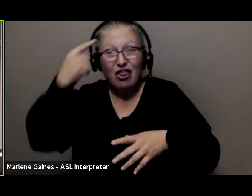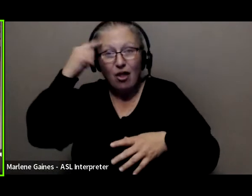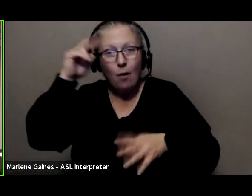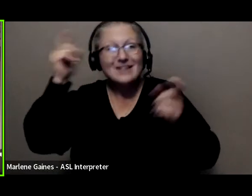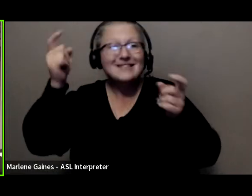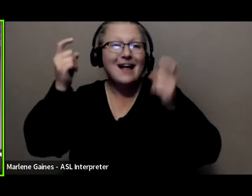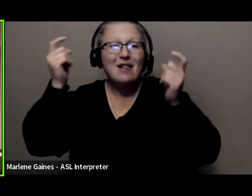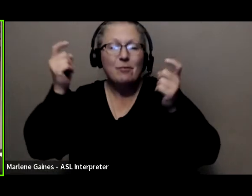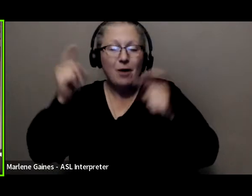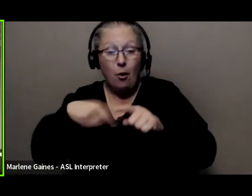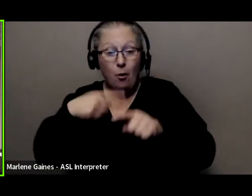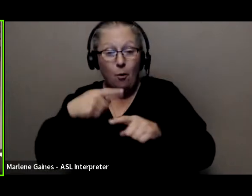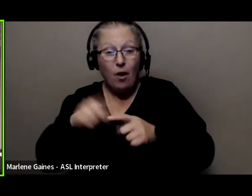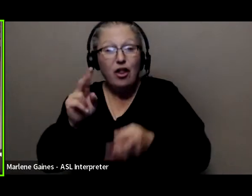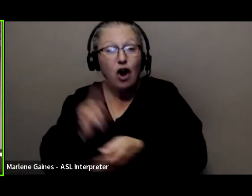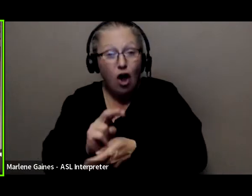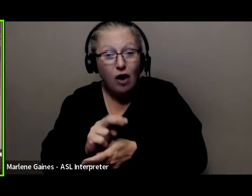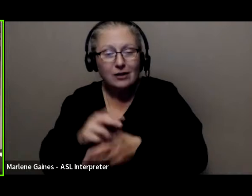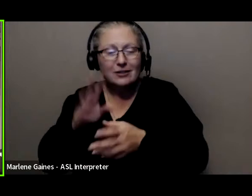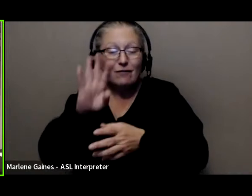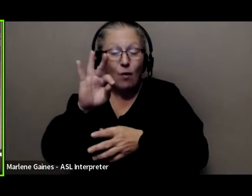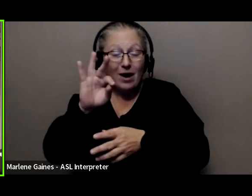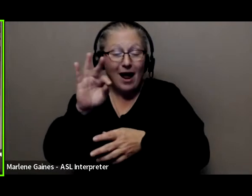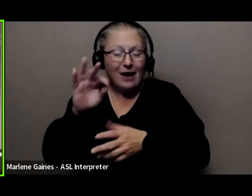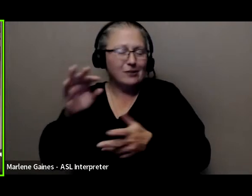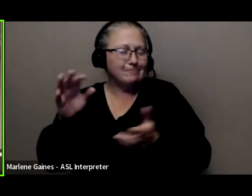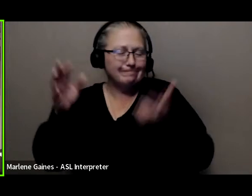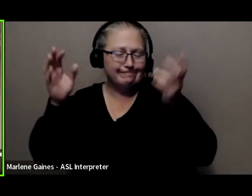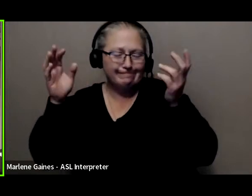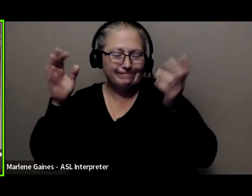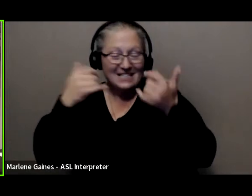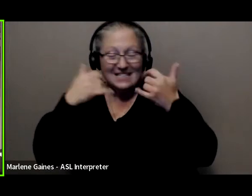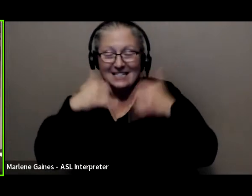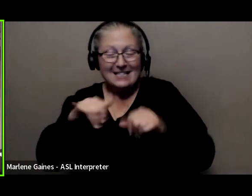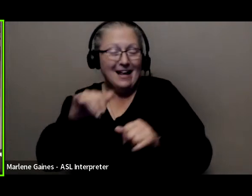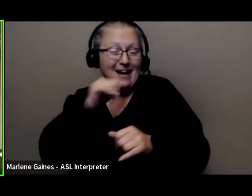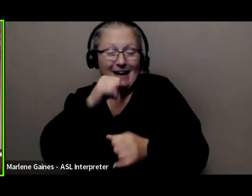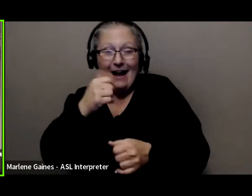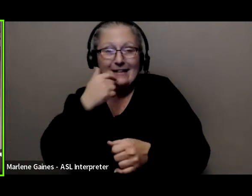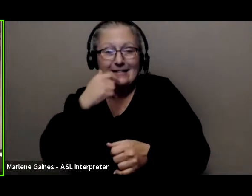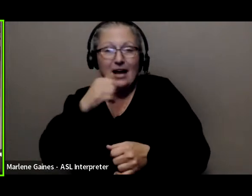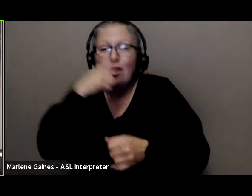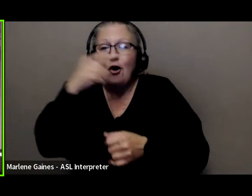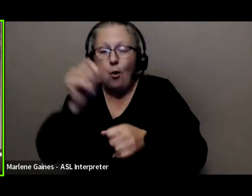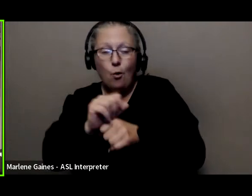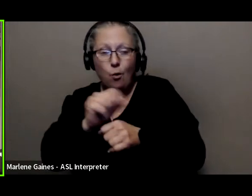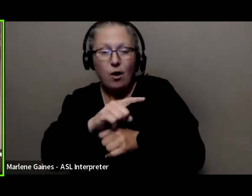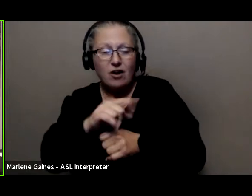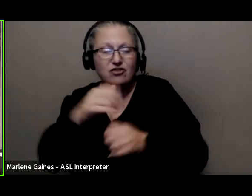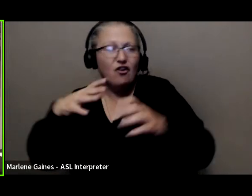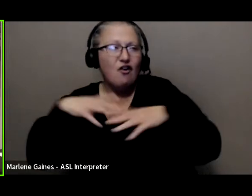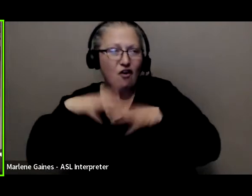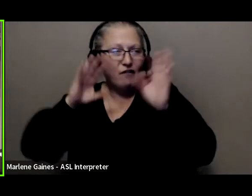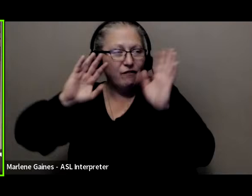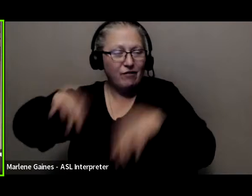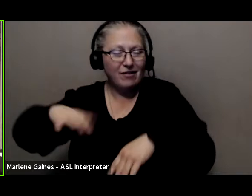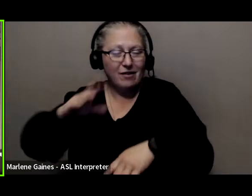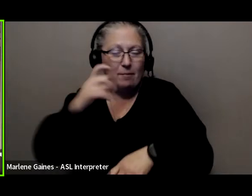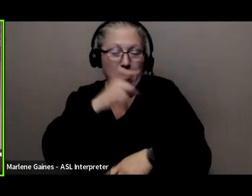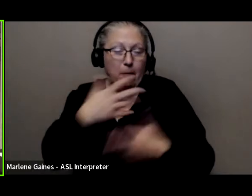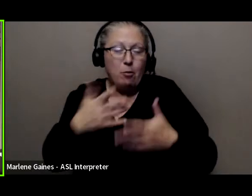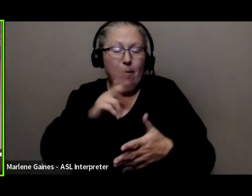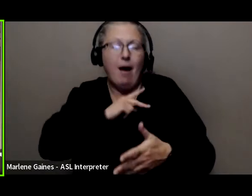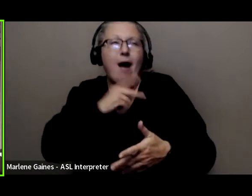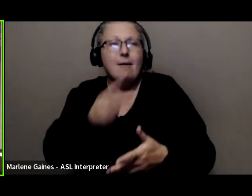celebrate. But when the 49ers lost, they still didn't say, hey, I'm going to go to work anyway. They just took the day off. Now I'm sure they were just, so upset that they